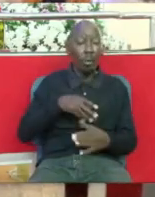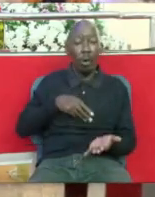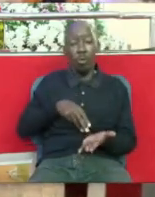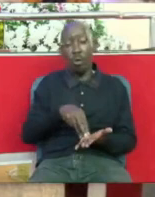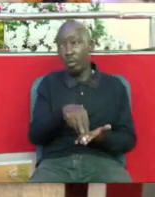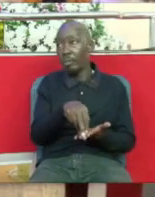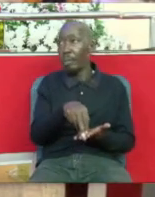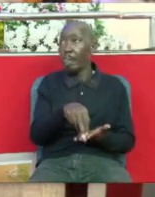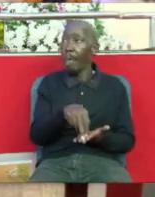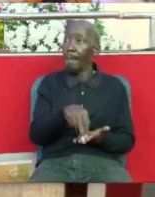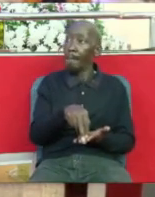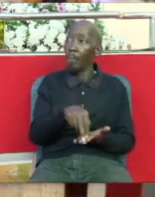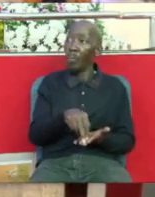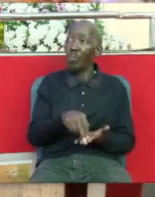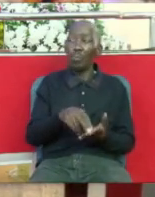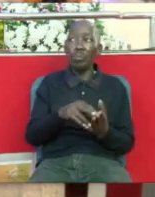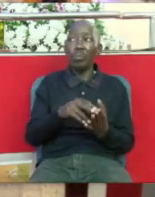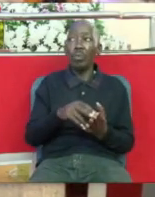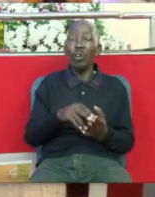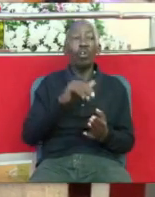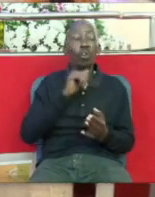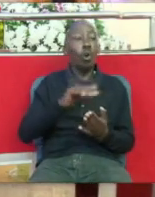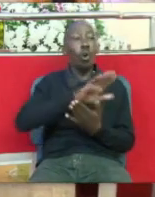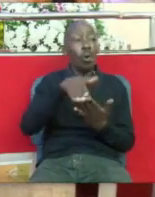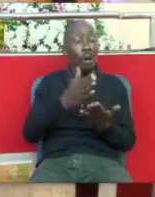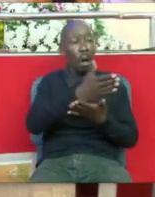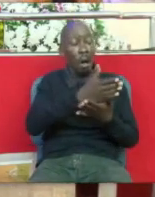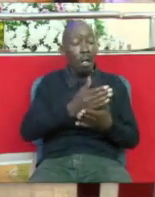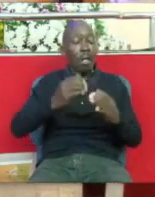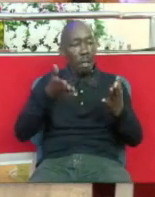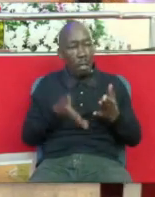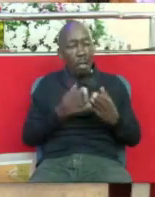naimba natembea. Sio pote but hapa kwa hapa.